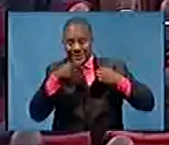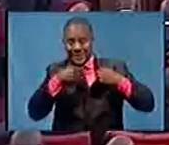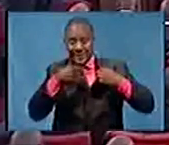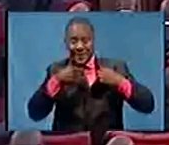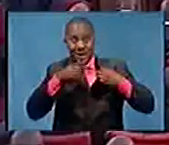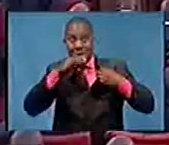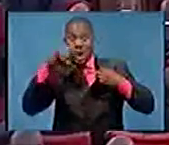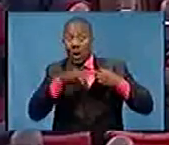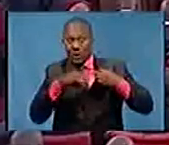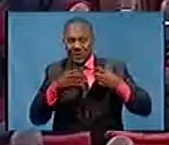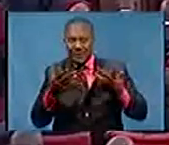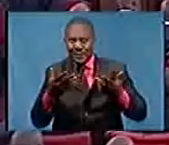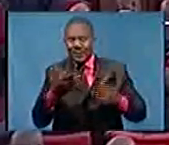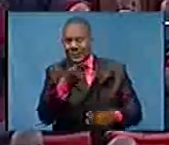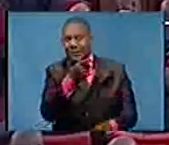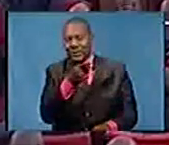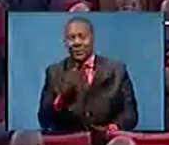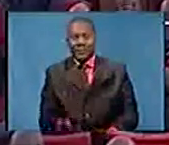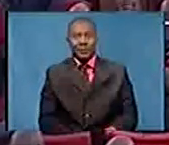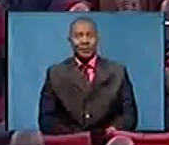Anyway, yes, there's a second one.